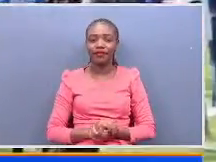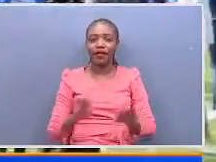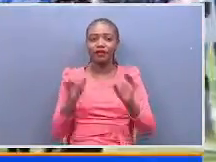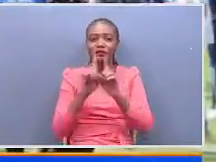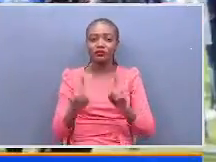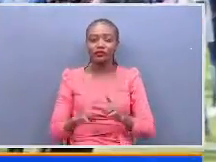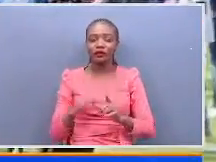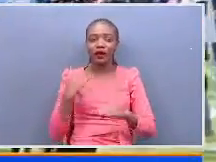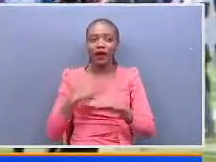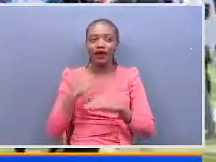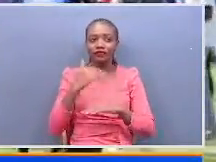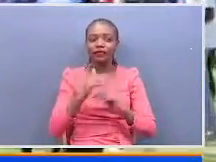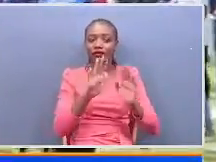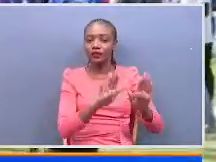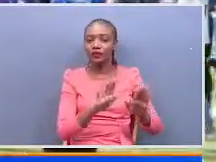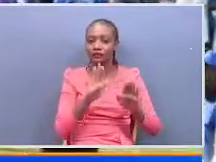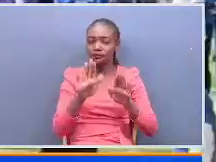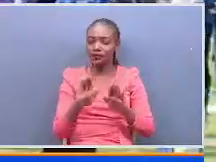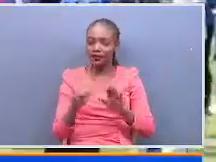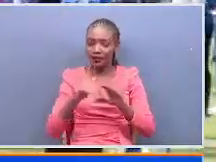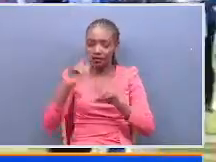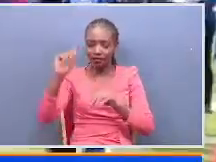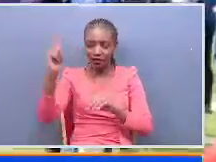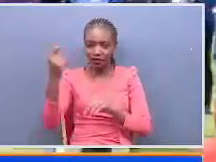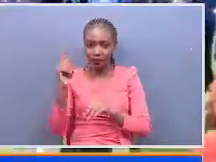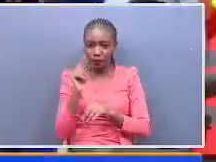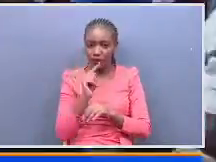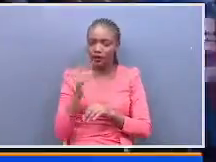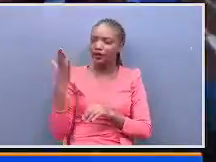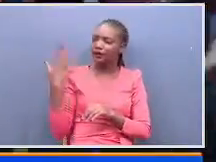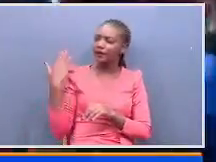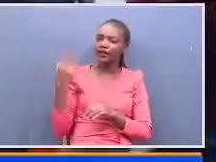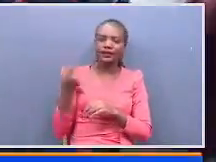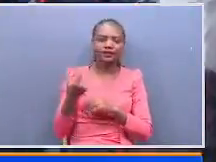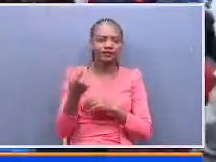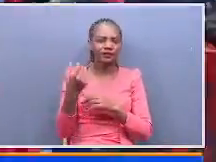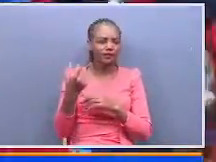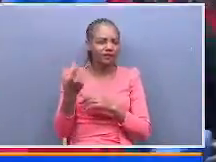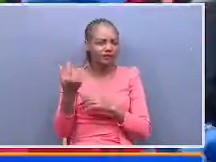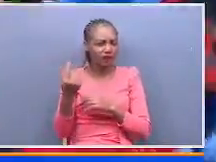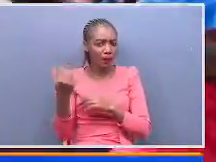And after frenetic campaigns across the country in the last several months,